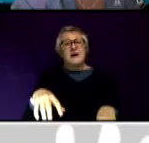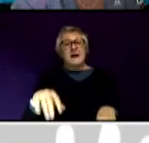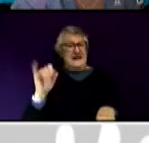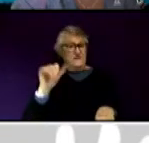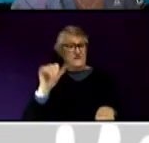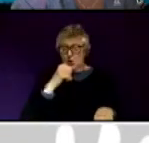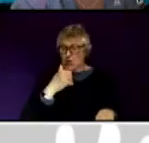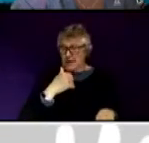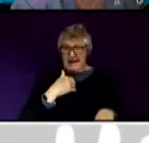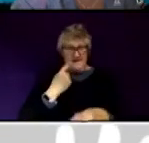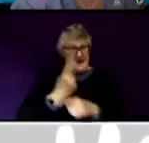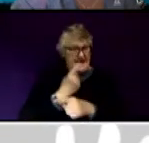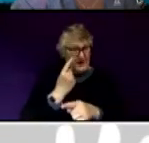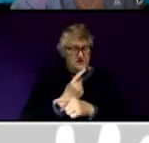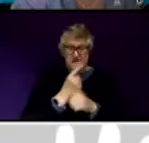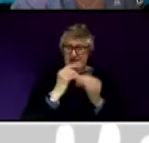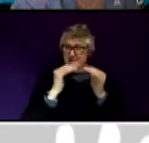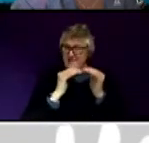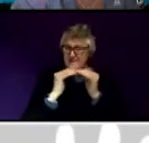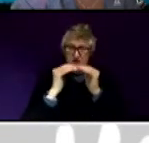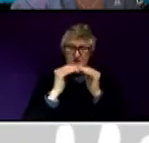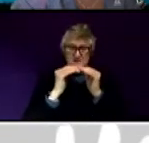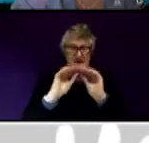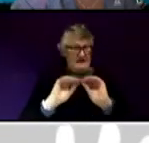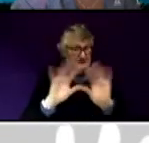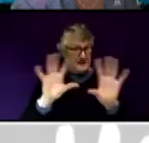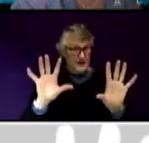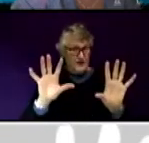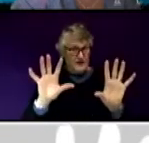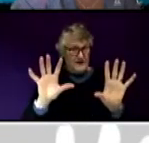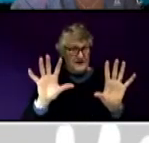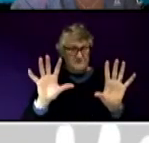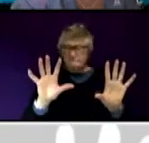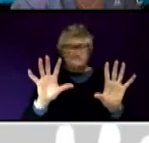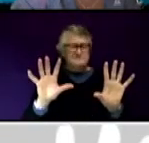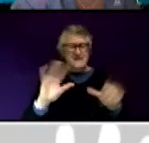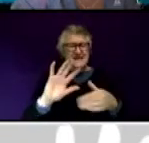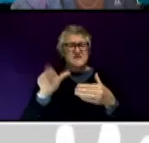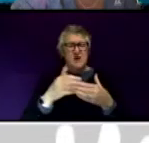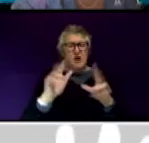document, it's all chewed up grass. If everybody know what that means.